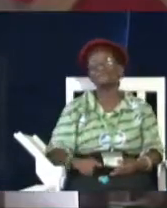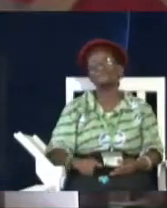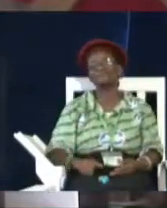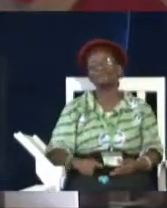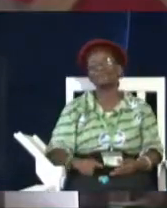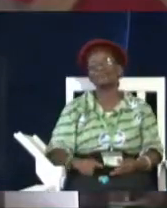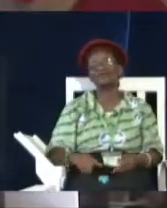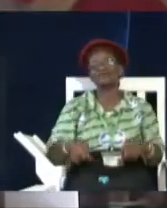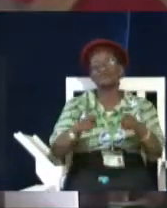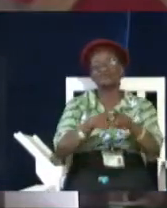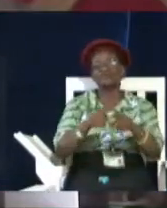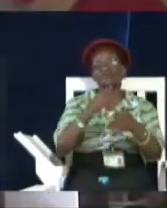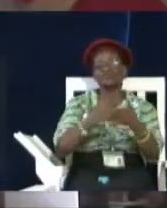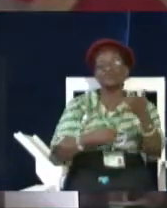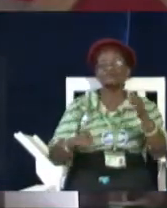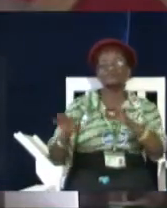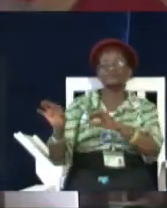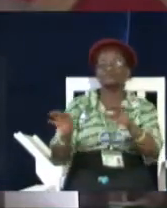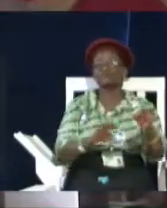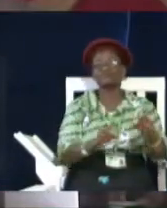So what do you mean by that, sir?